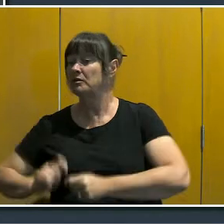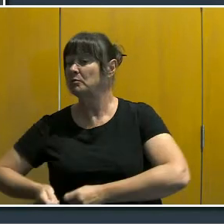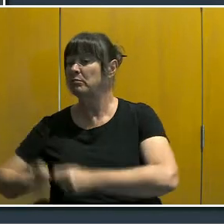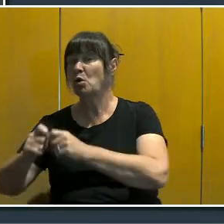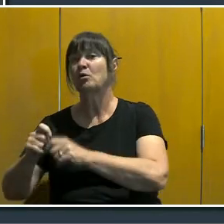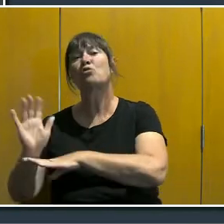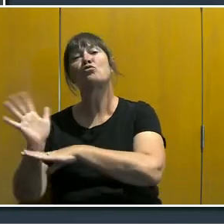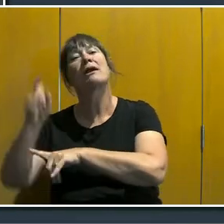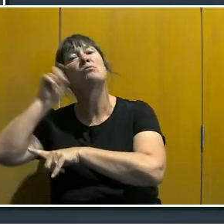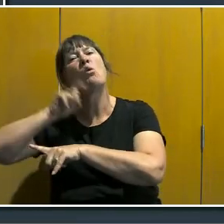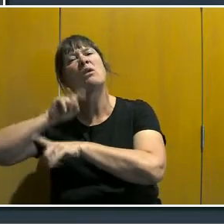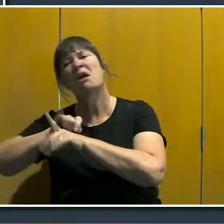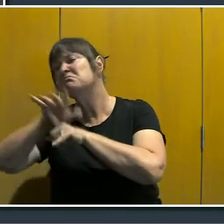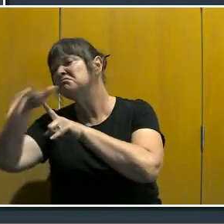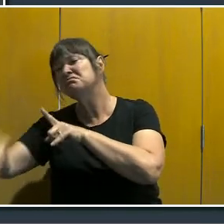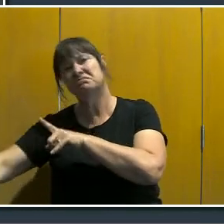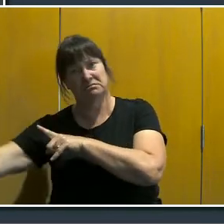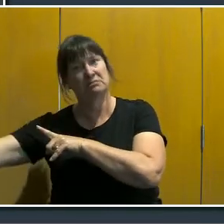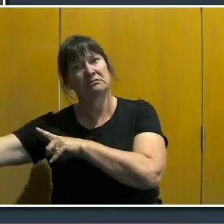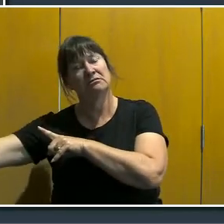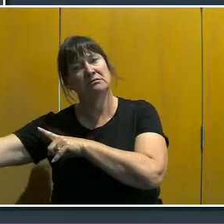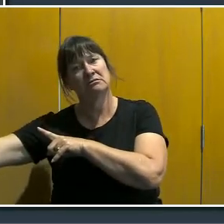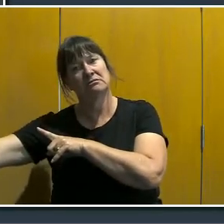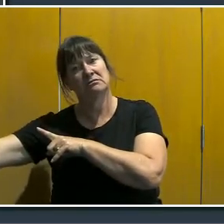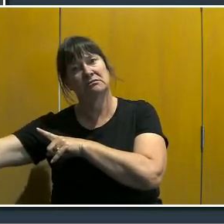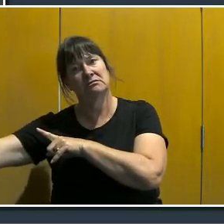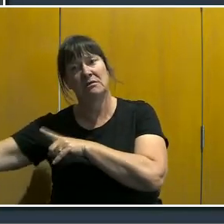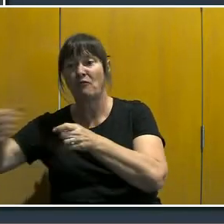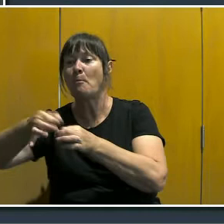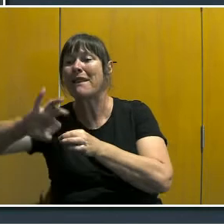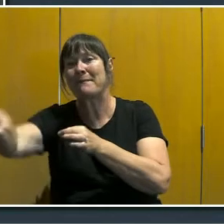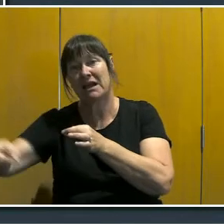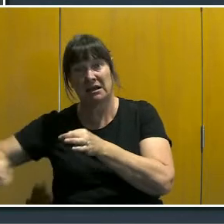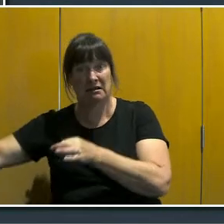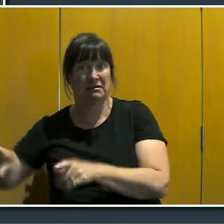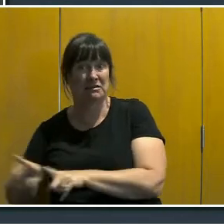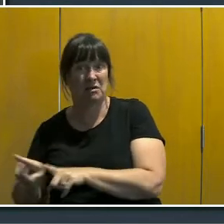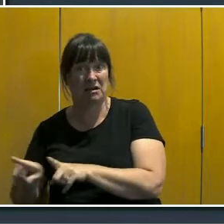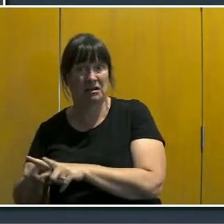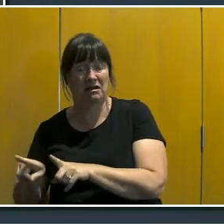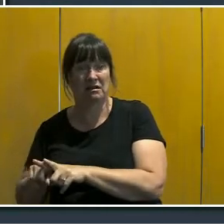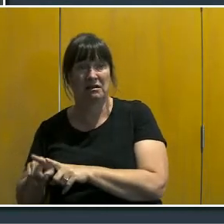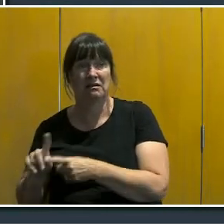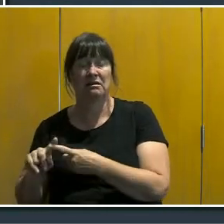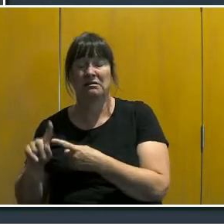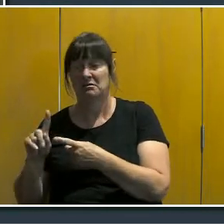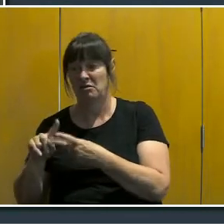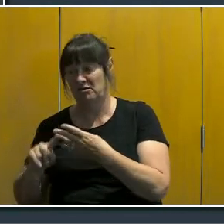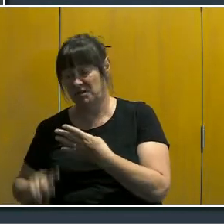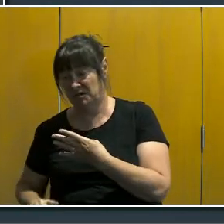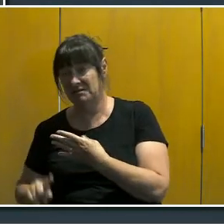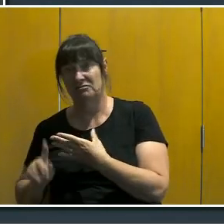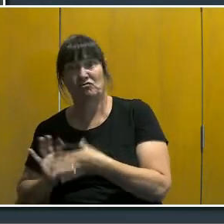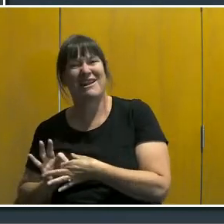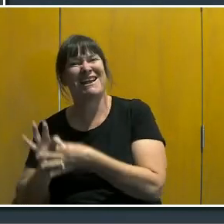soak hill for the grey water from that, including the plumbing for it and all the